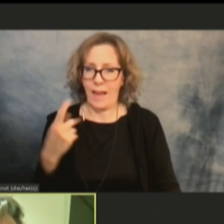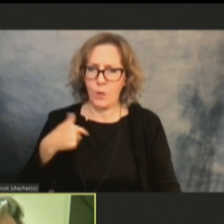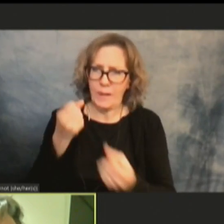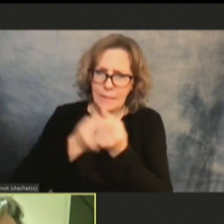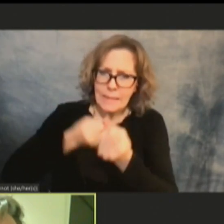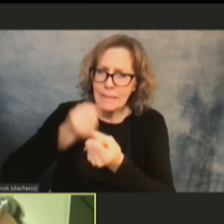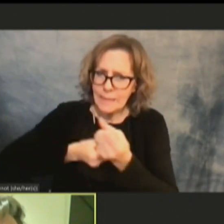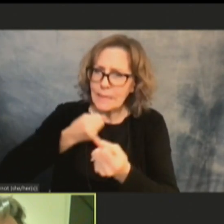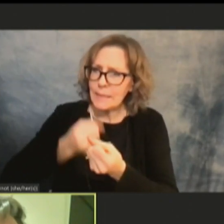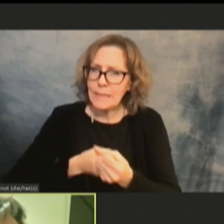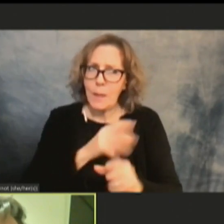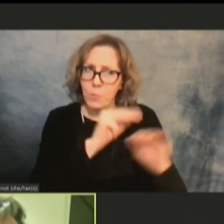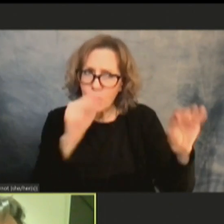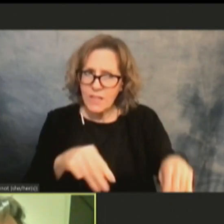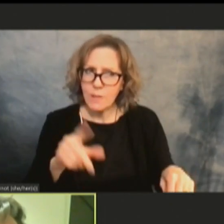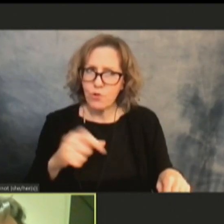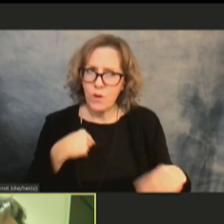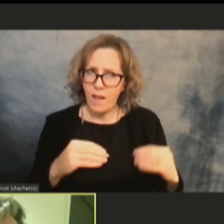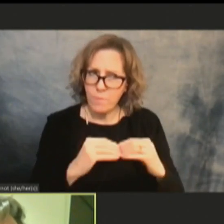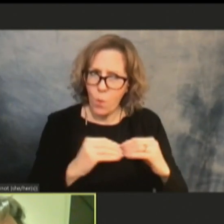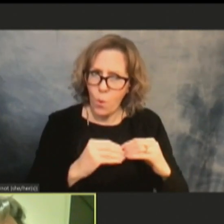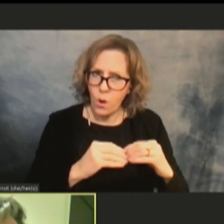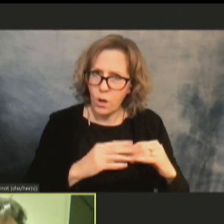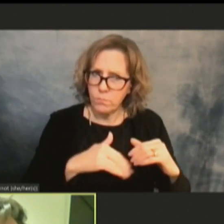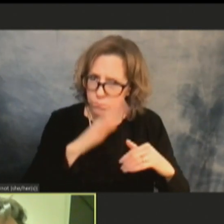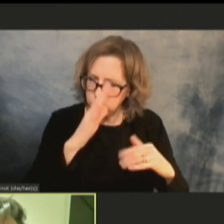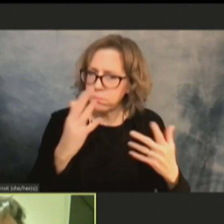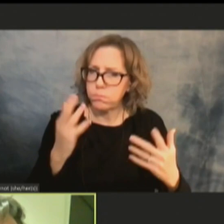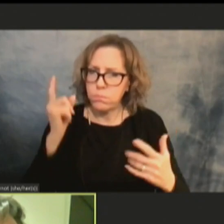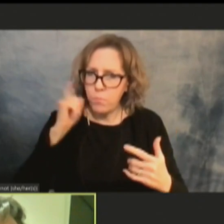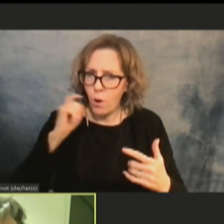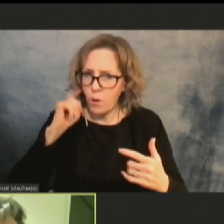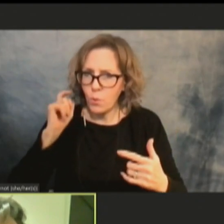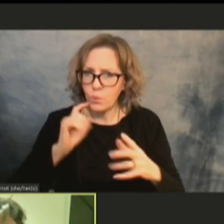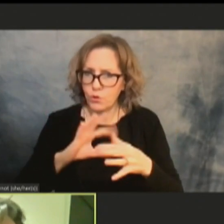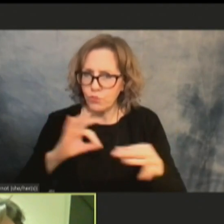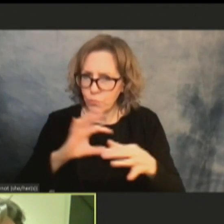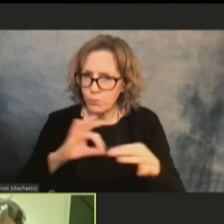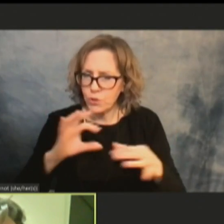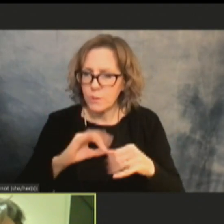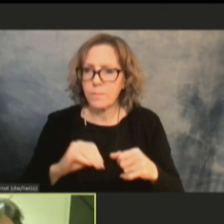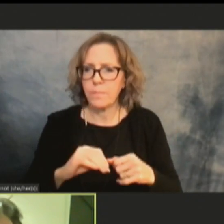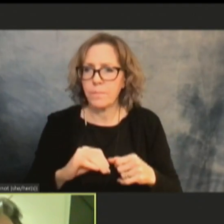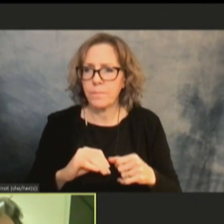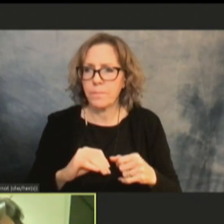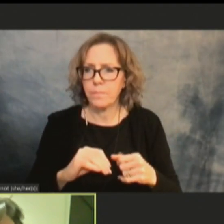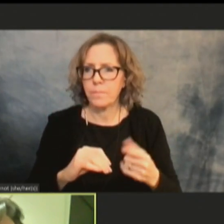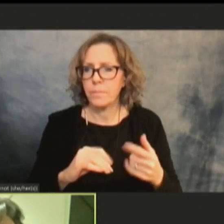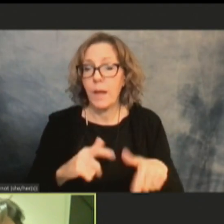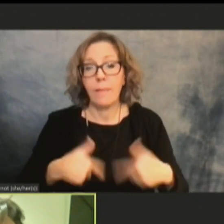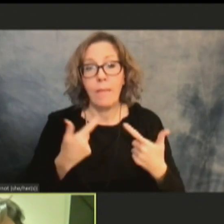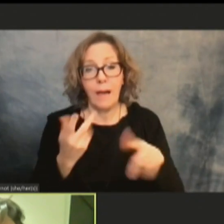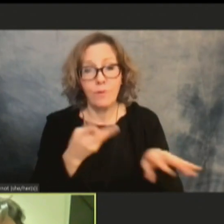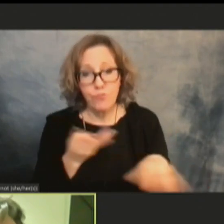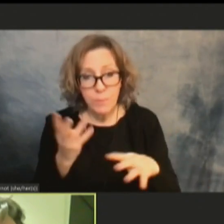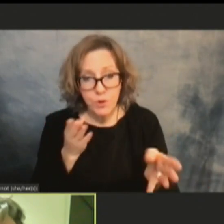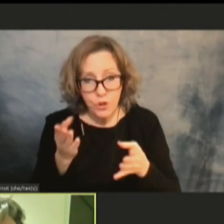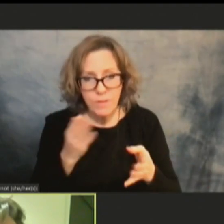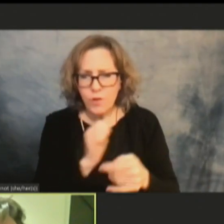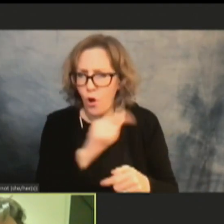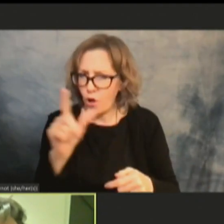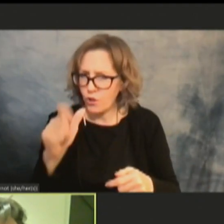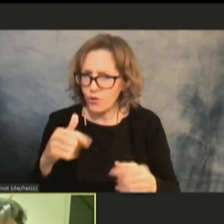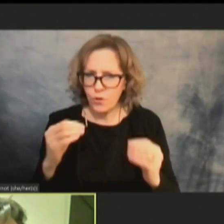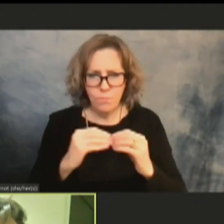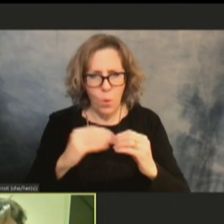museums, live theater, movie theater, television shows, streaming services. And so